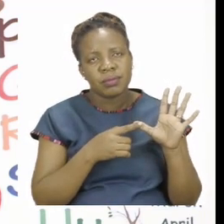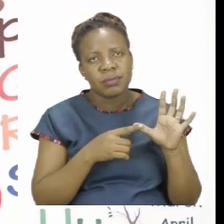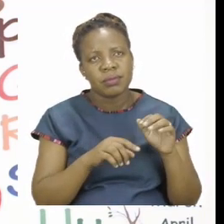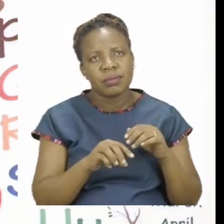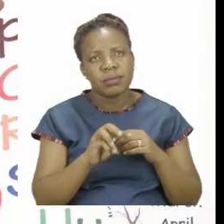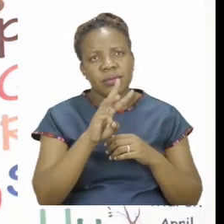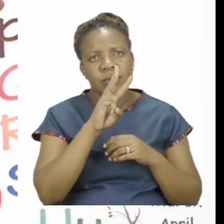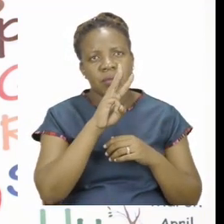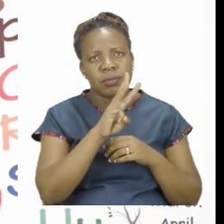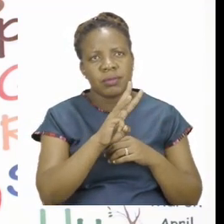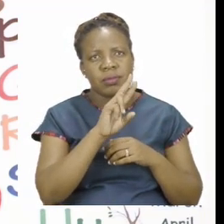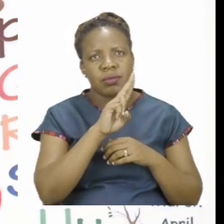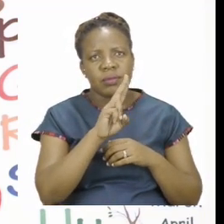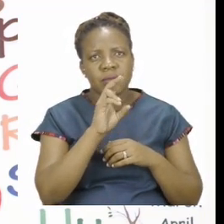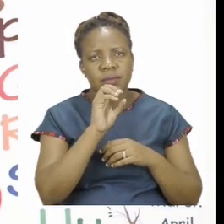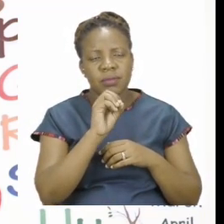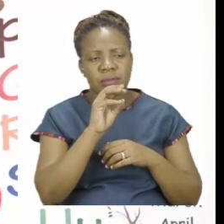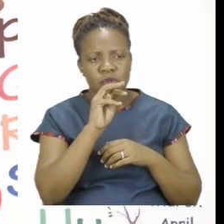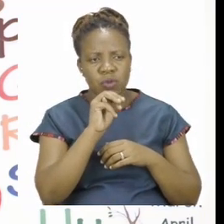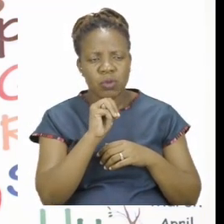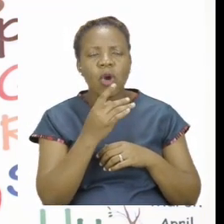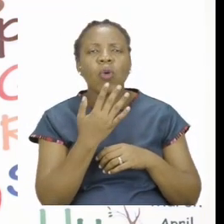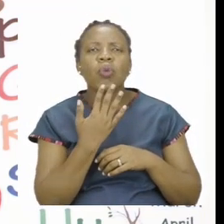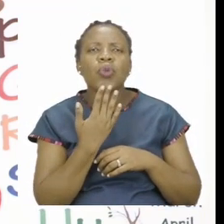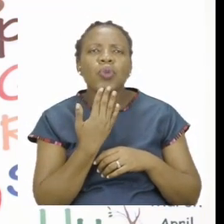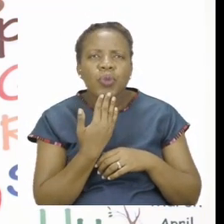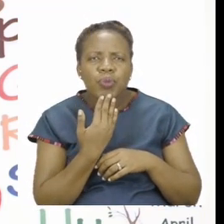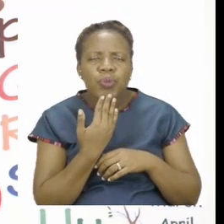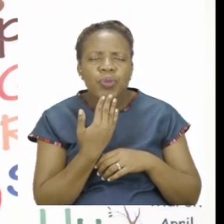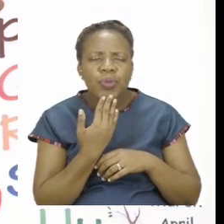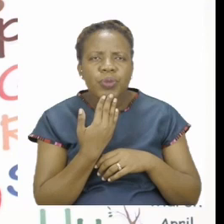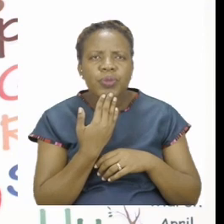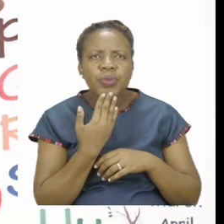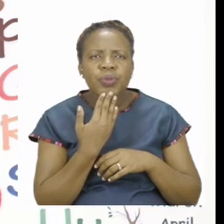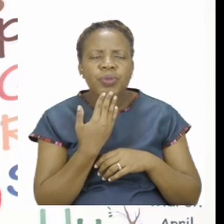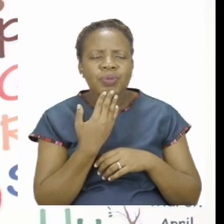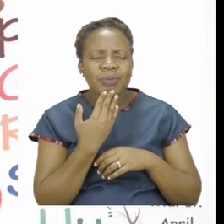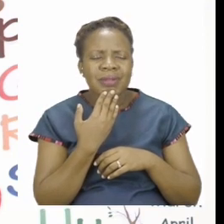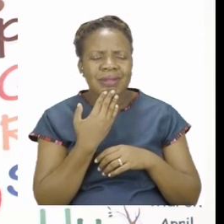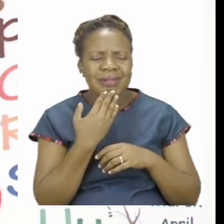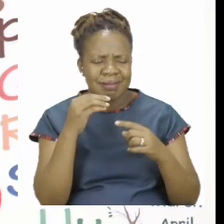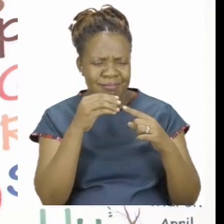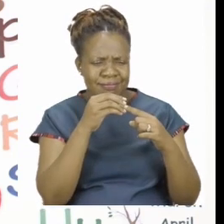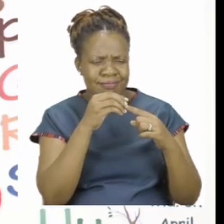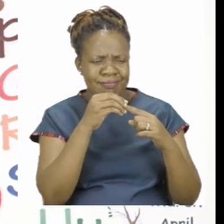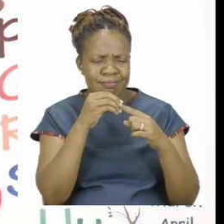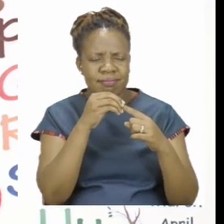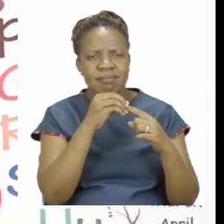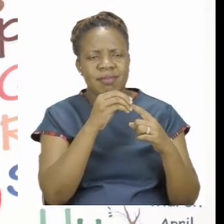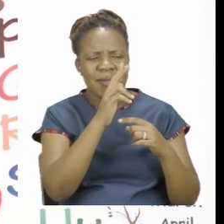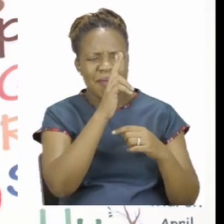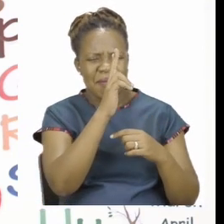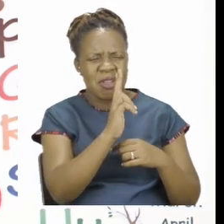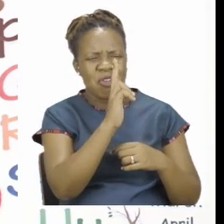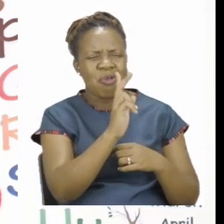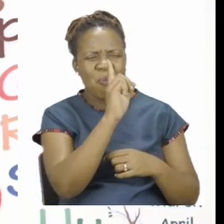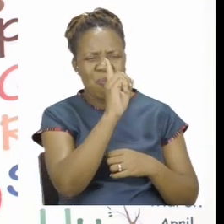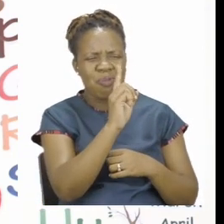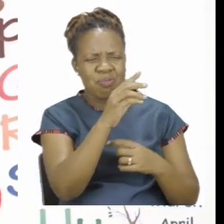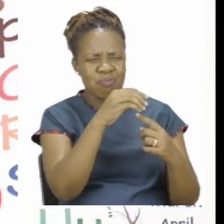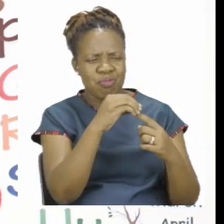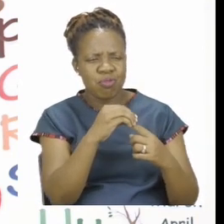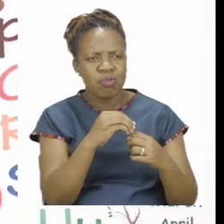for one person. So if we say, whom am I speaking to? That is